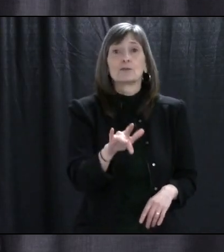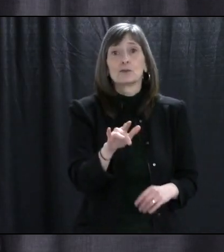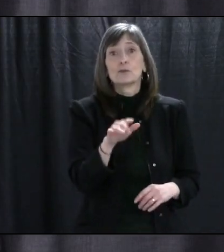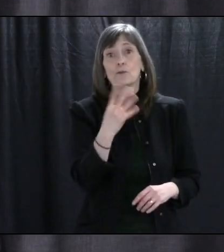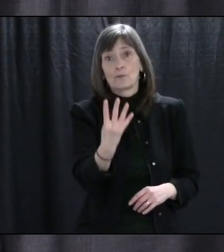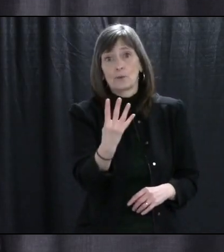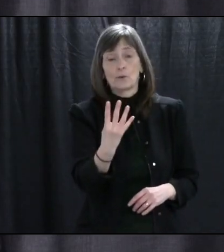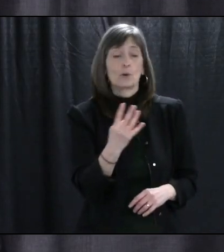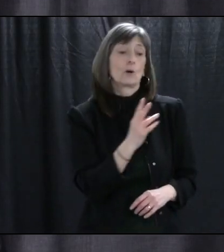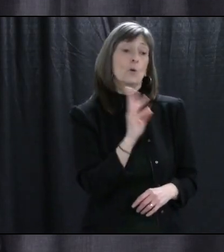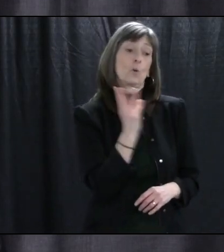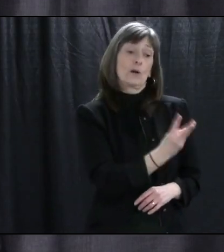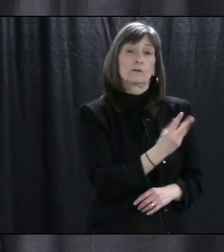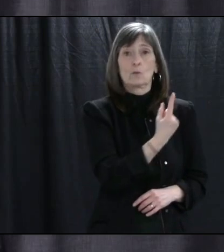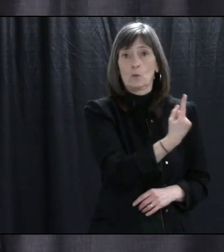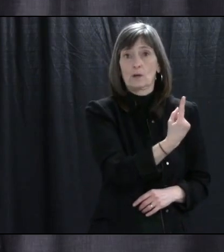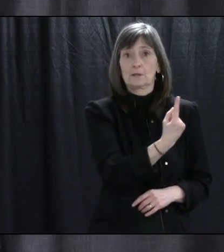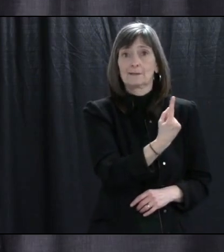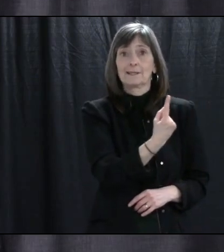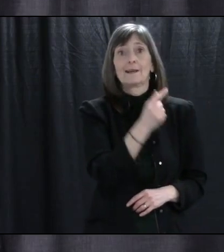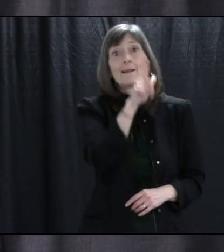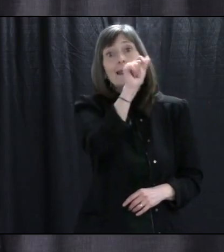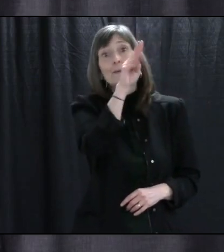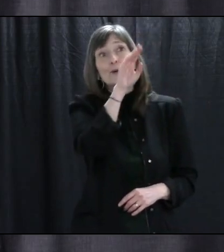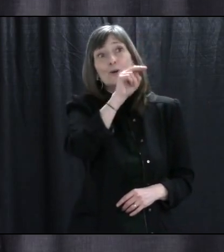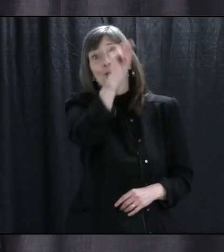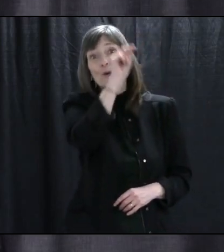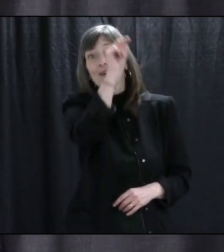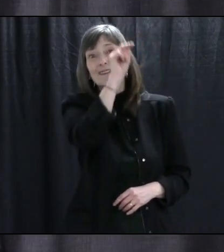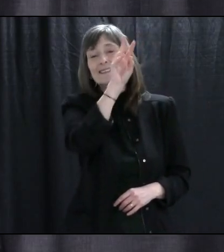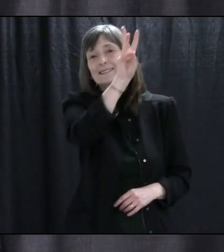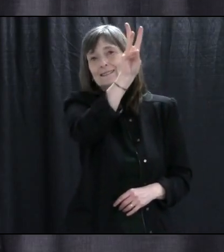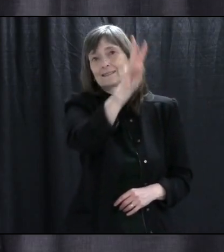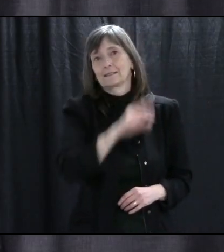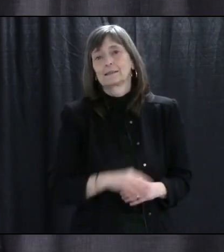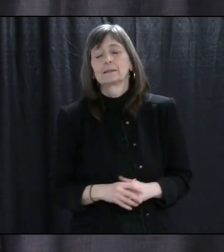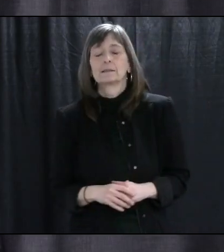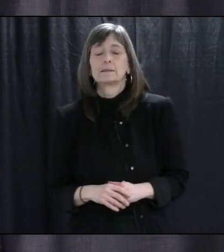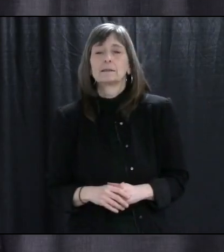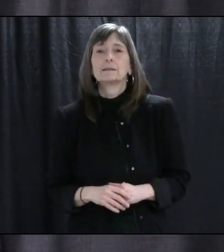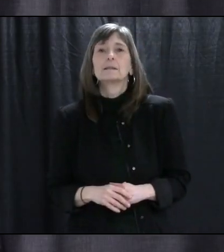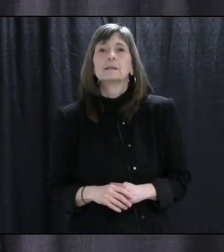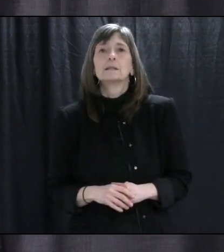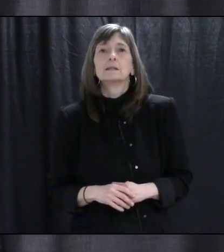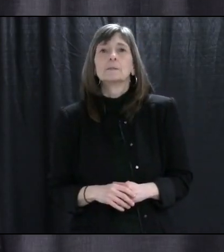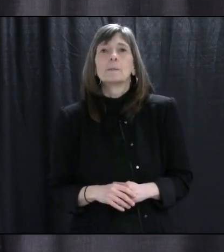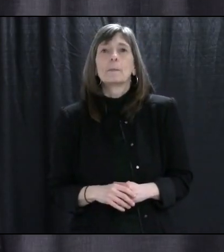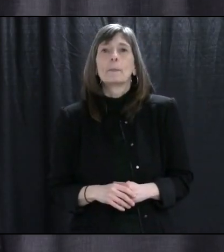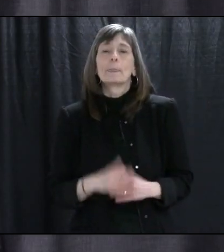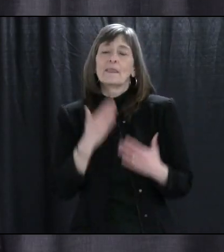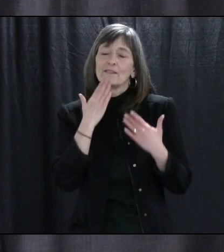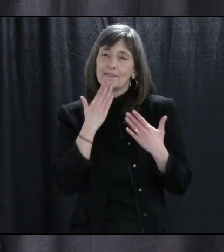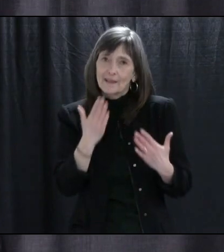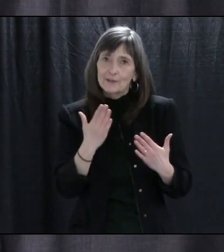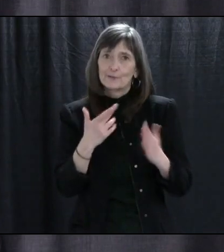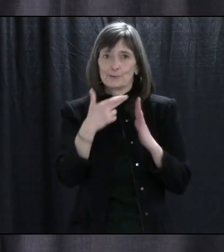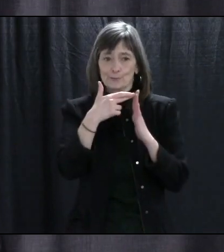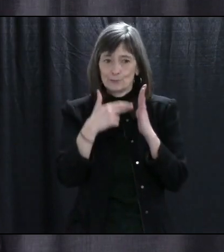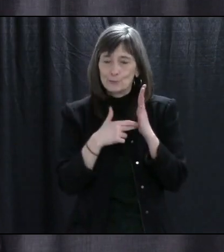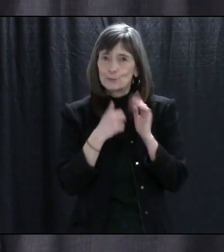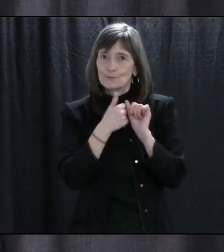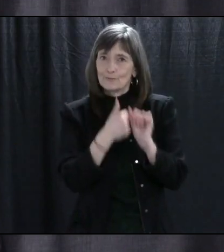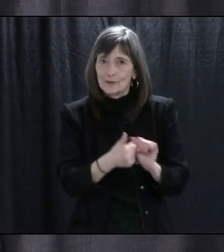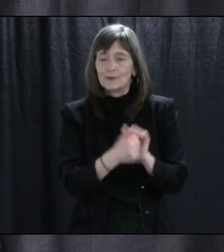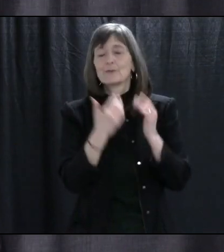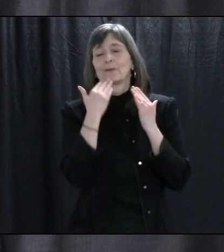Health, 1 in Western Health, and 6 in Labrador-Grenville Health. Thank you again to those who continue to follow the